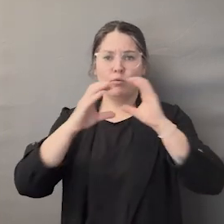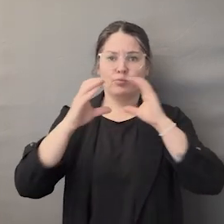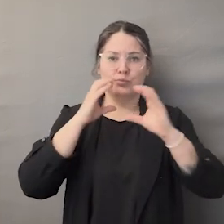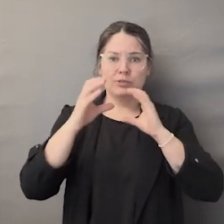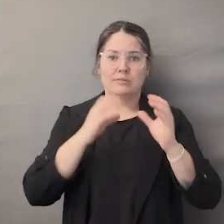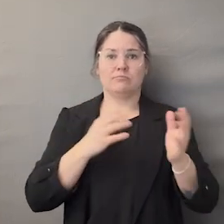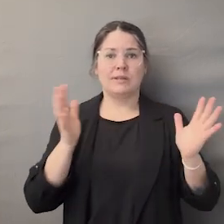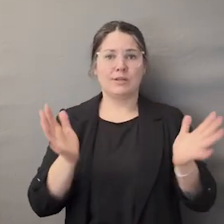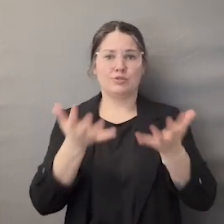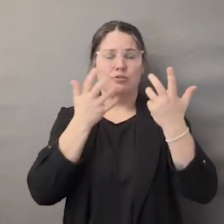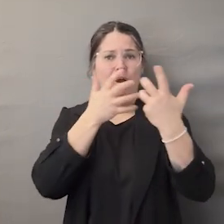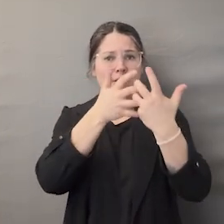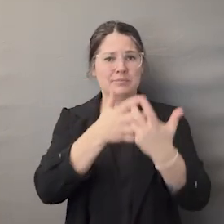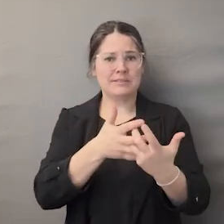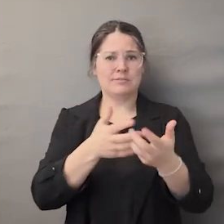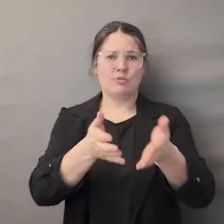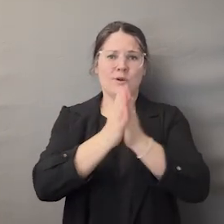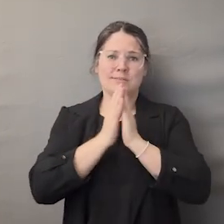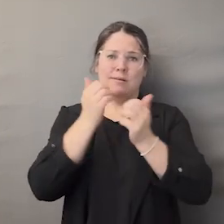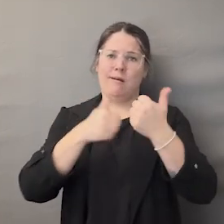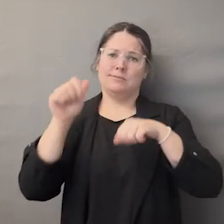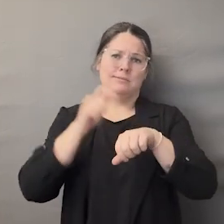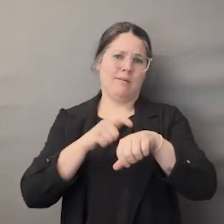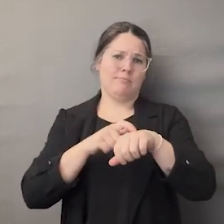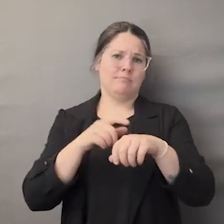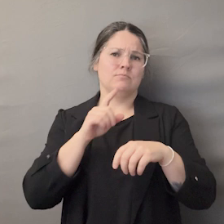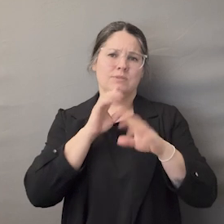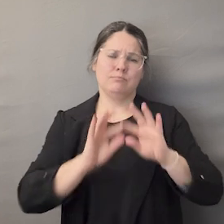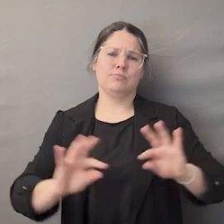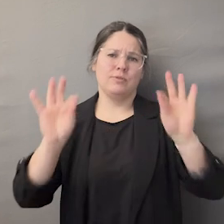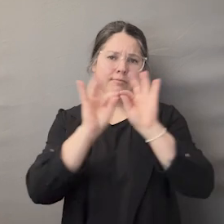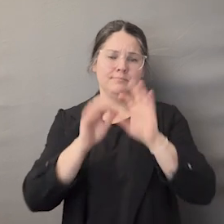at any stage is very key.